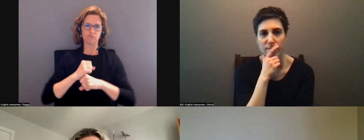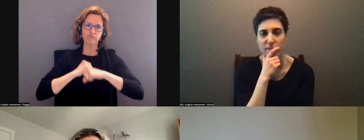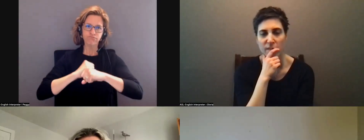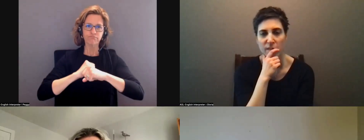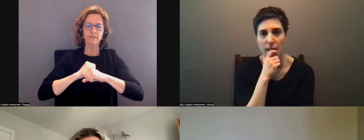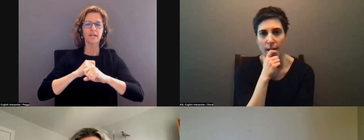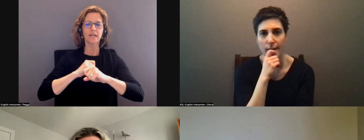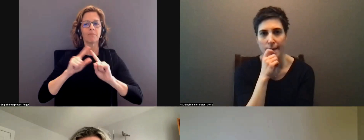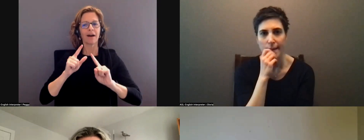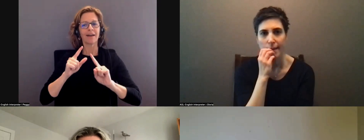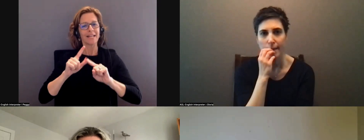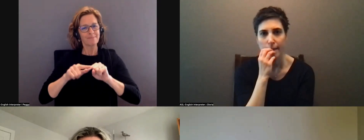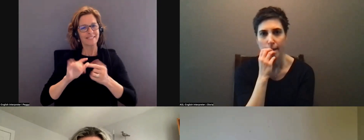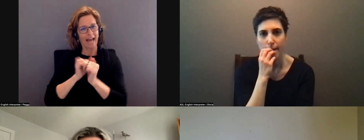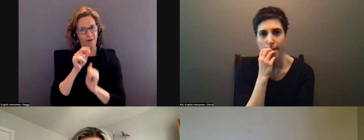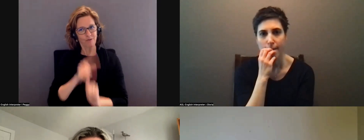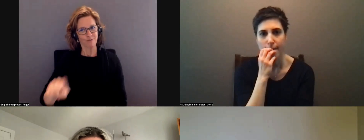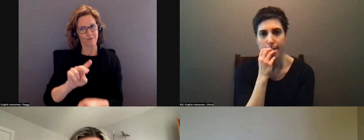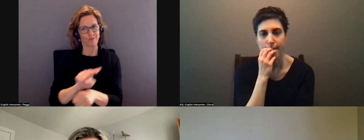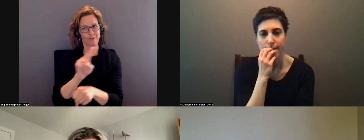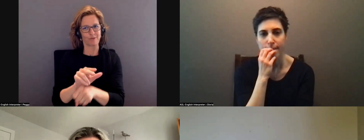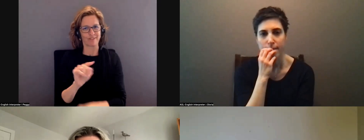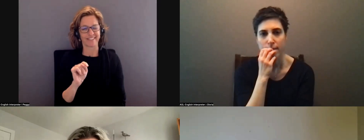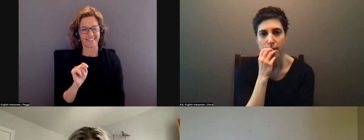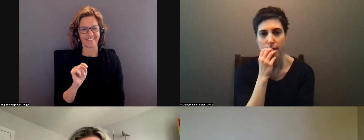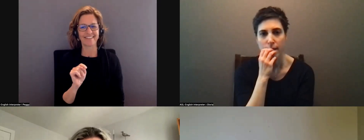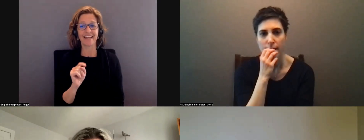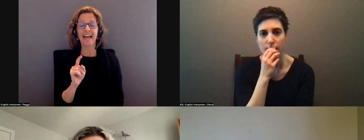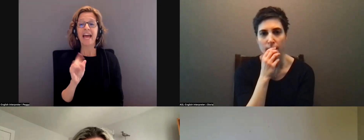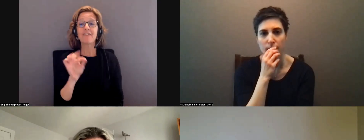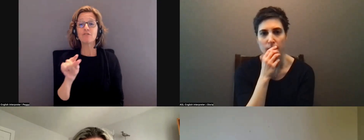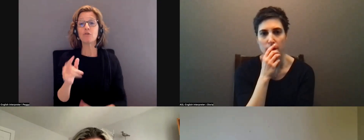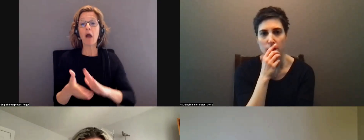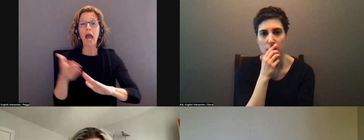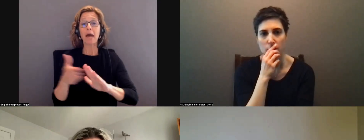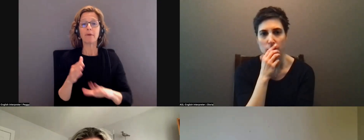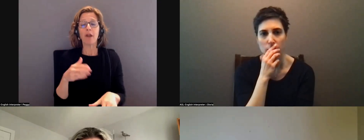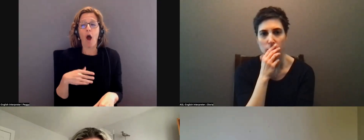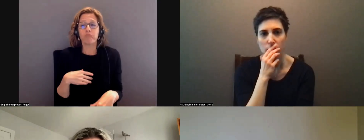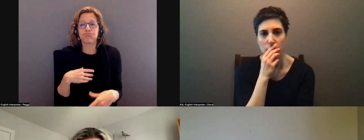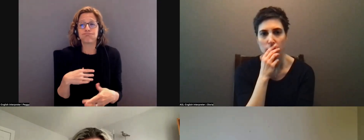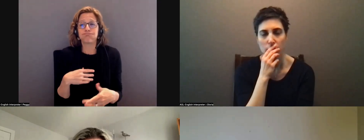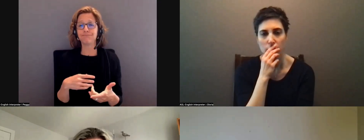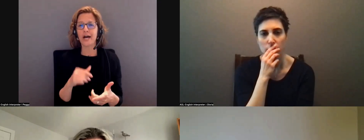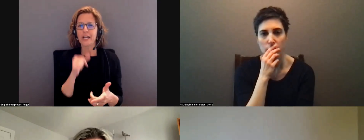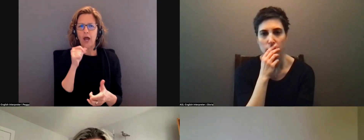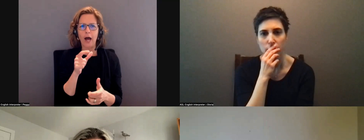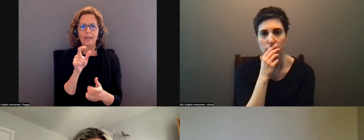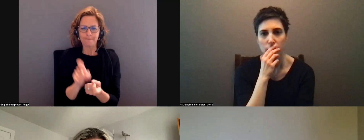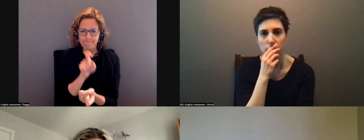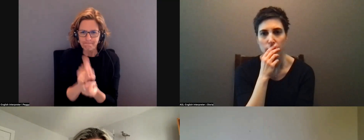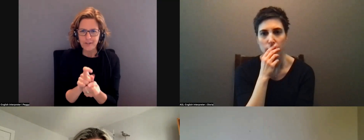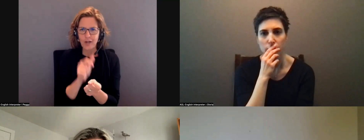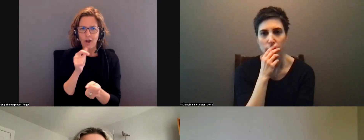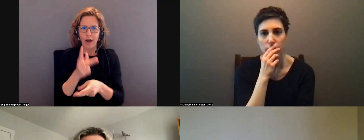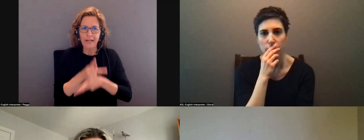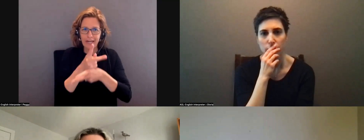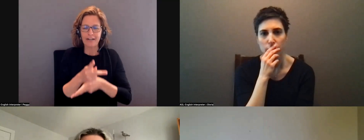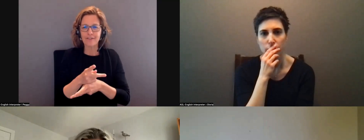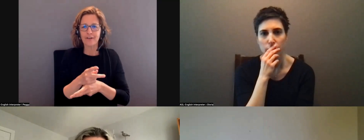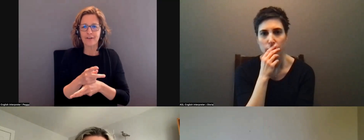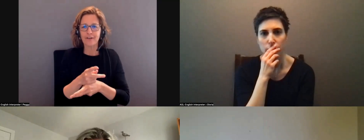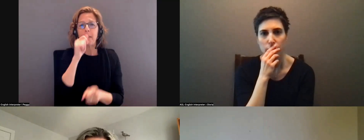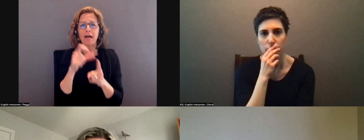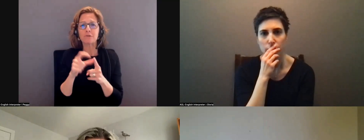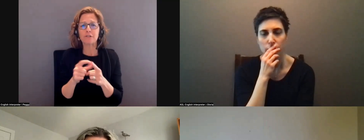in your own implementation. So if you're a sloppy administrator in your own local organization and don't put good passwords on